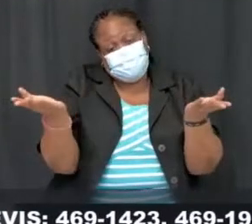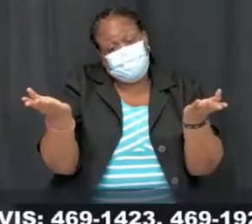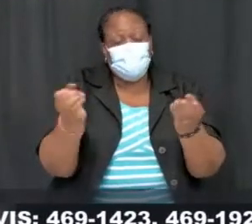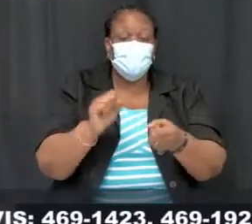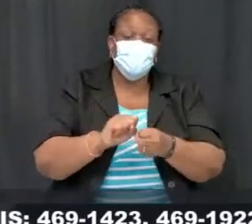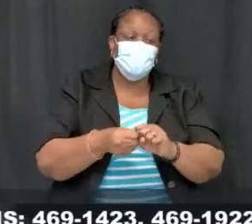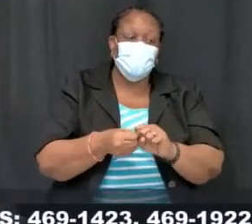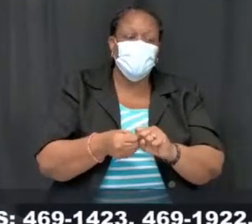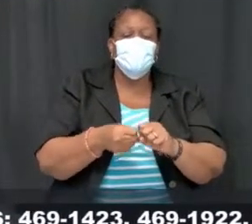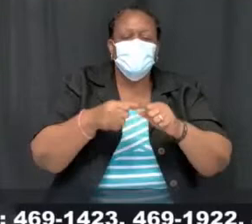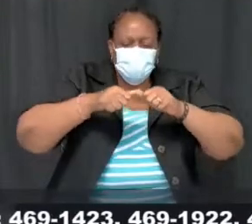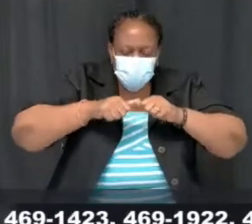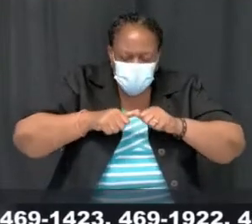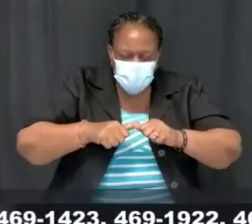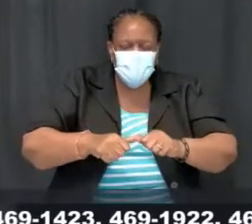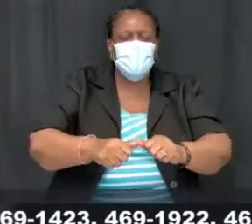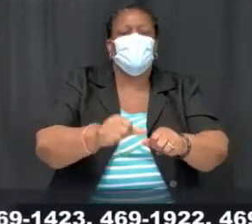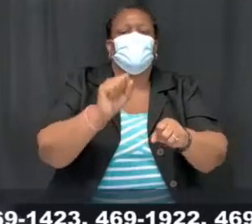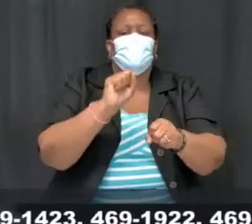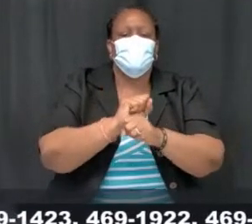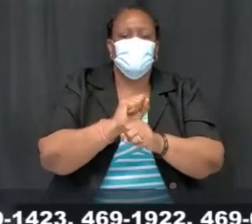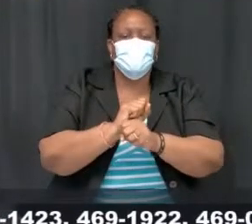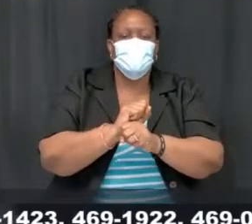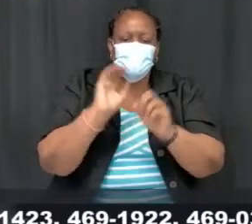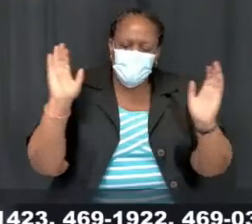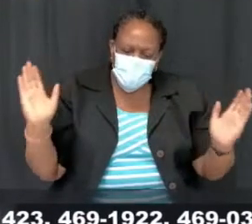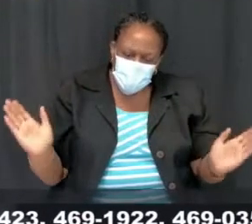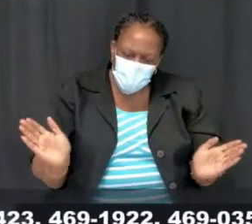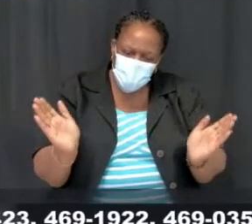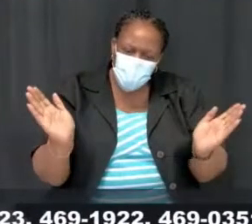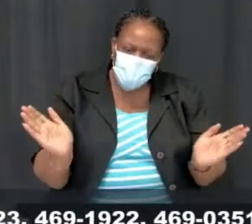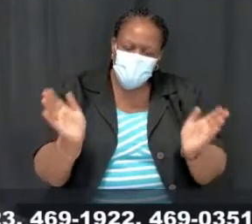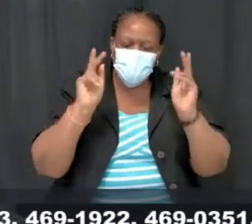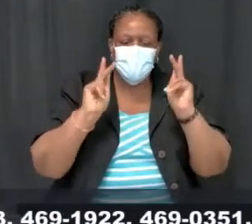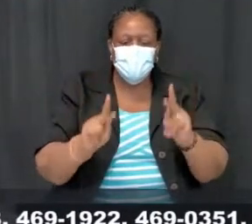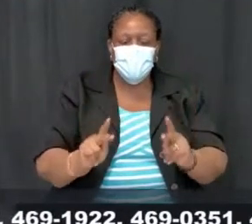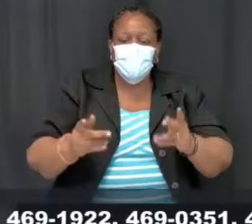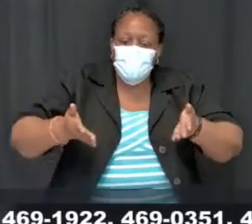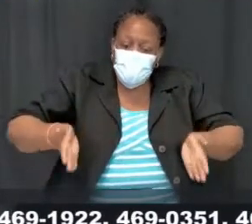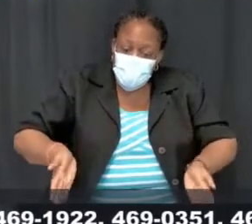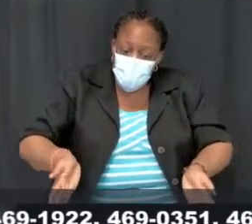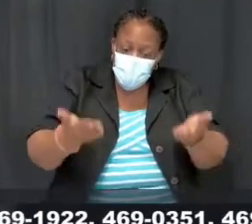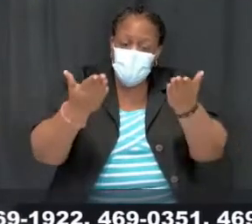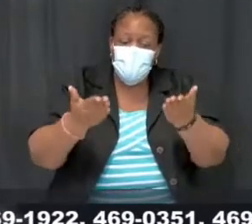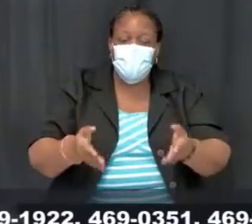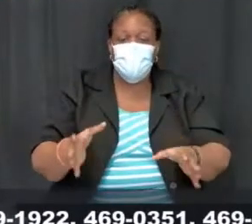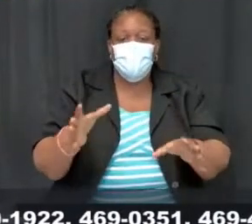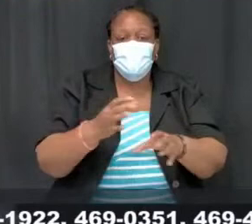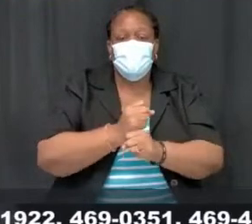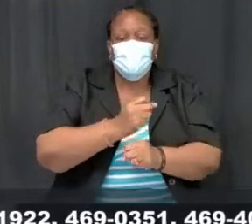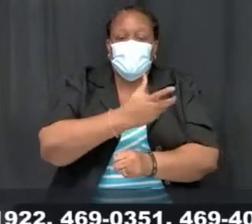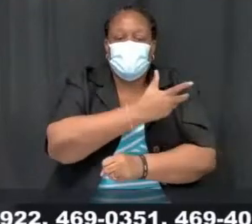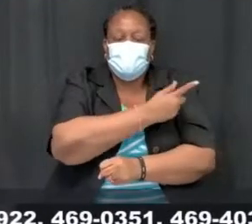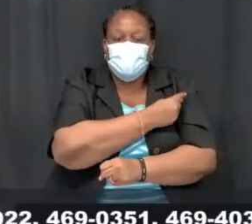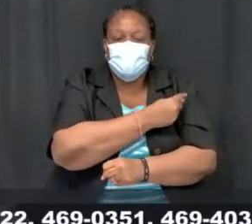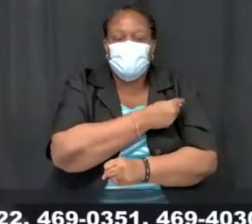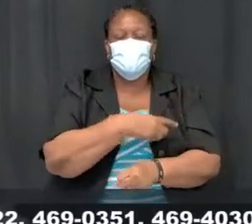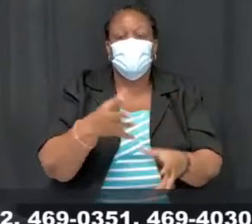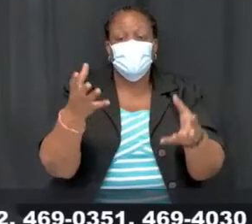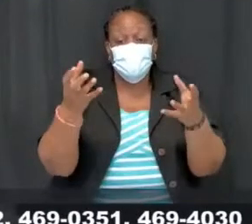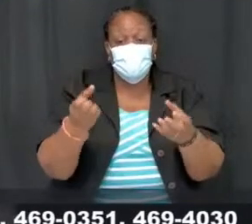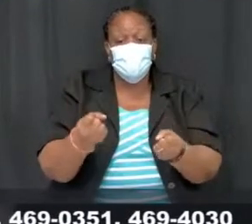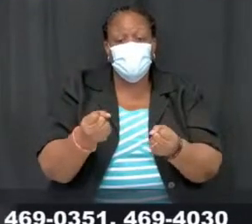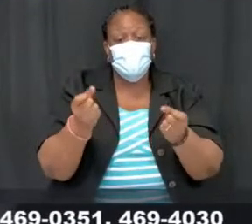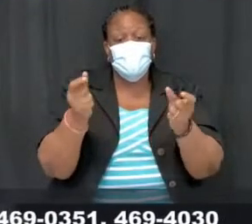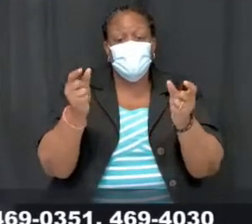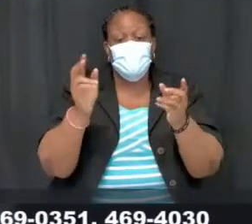to work on this complacency so that we can have a shrinking of the number of